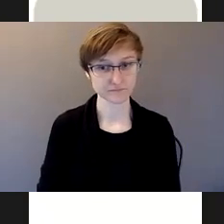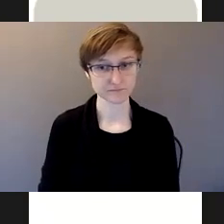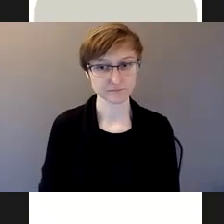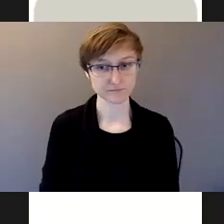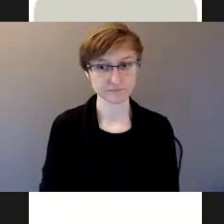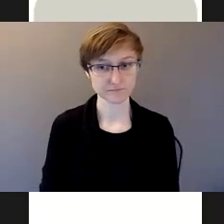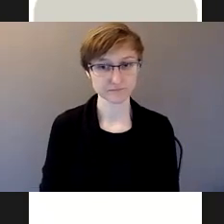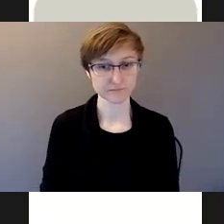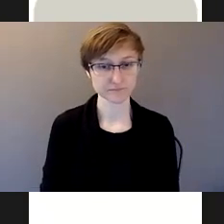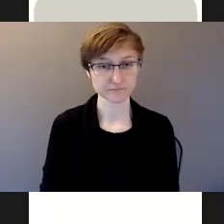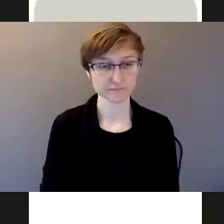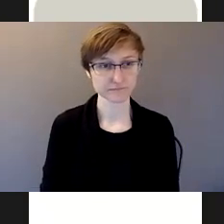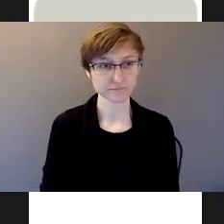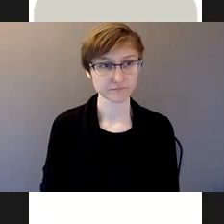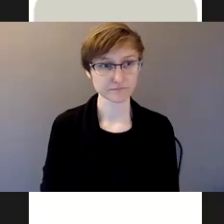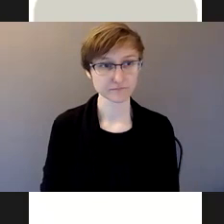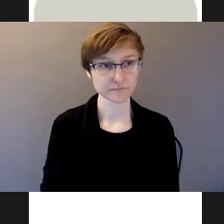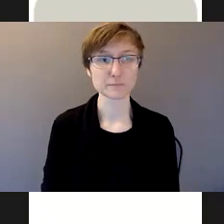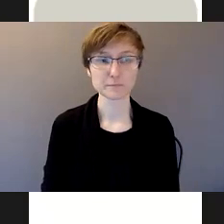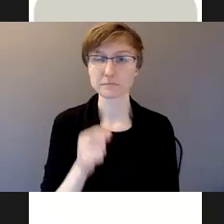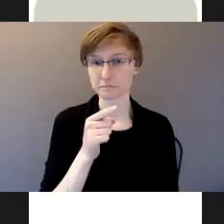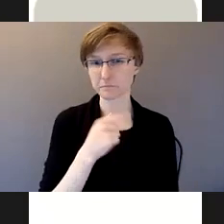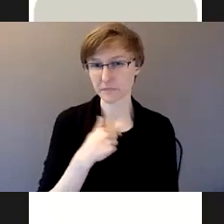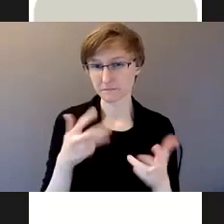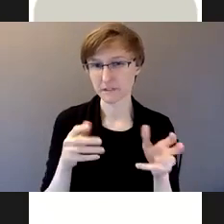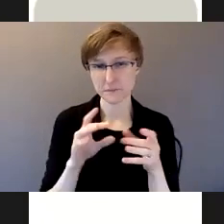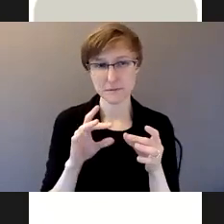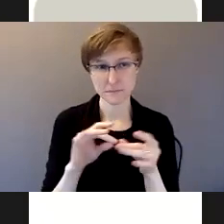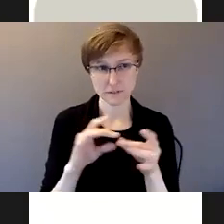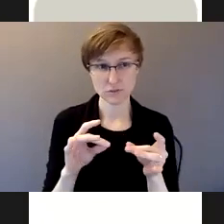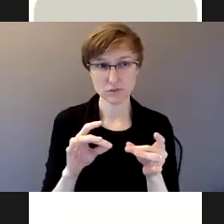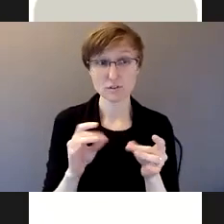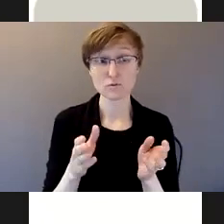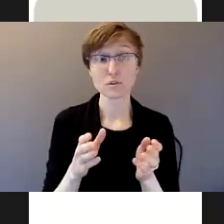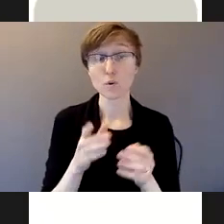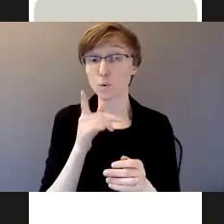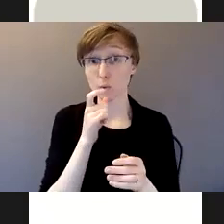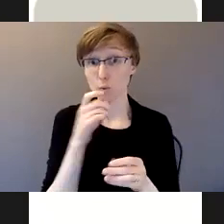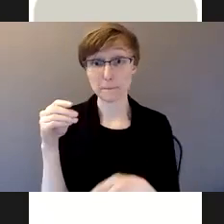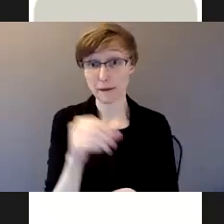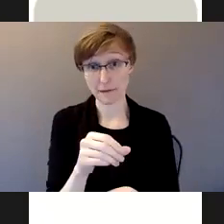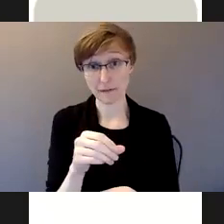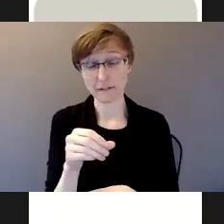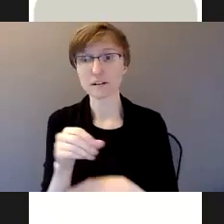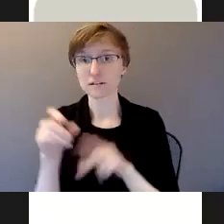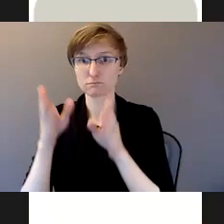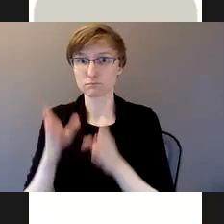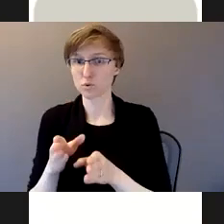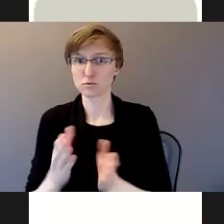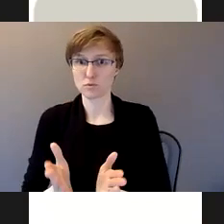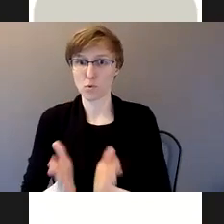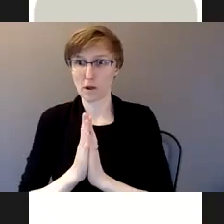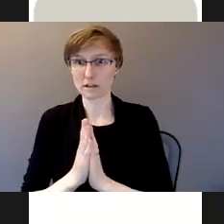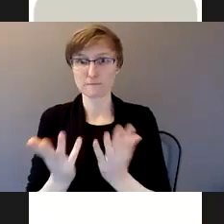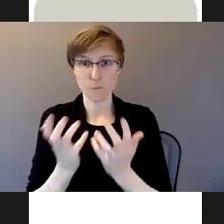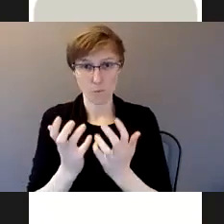So I mentioned this earlier, the requester pays for the assessment. There also must be no continuing power of attorney